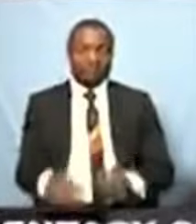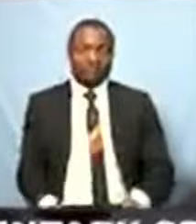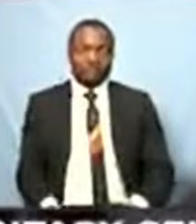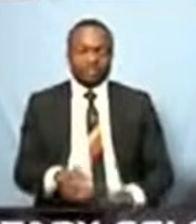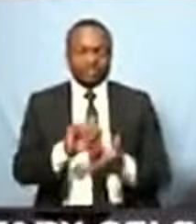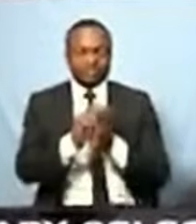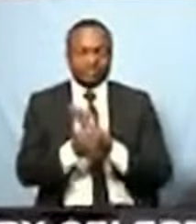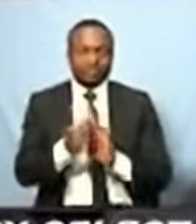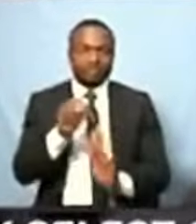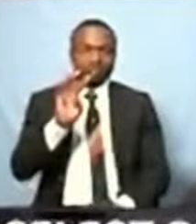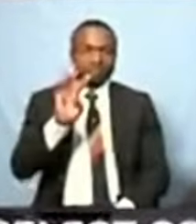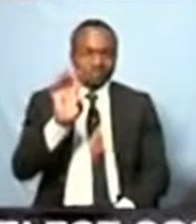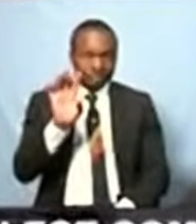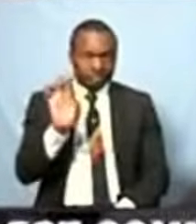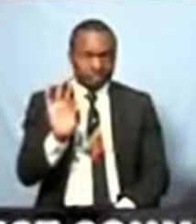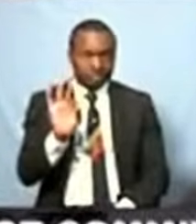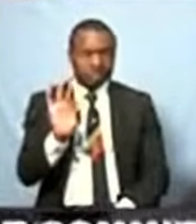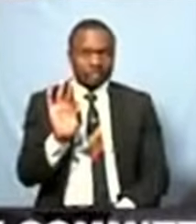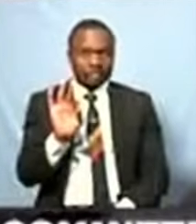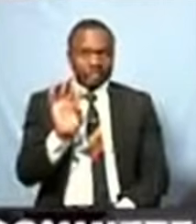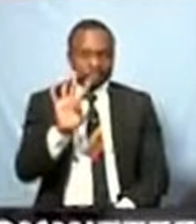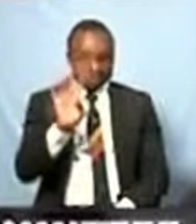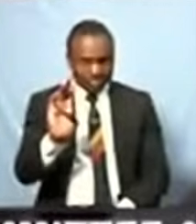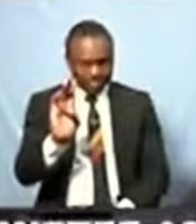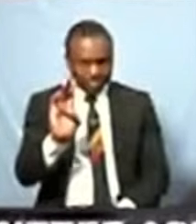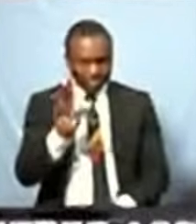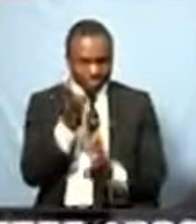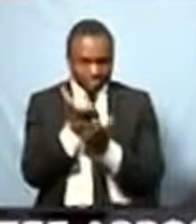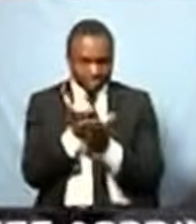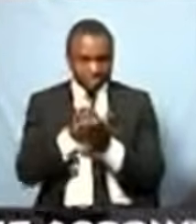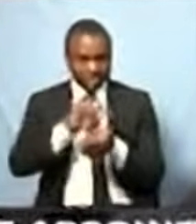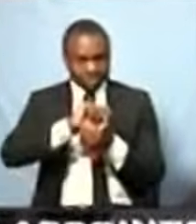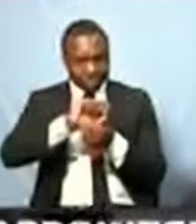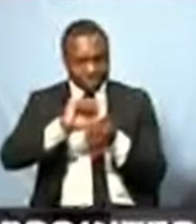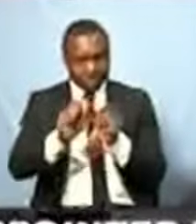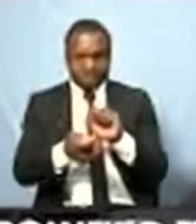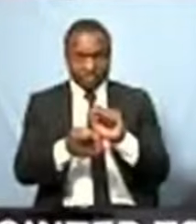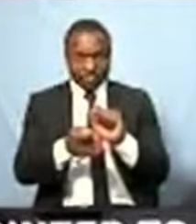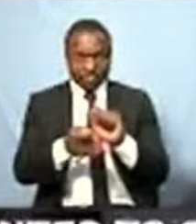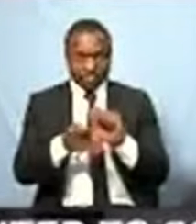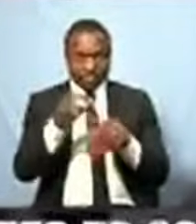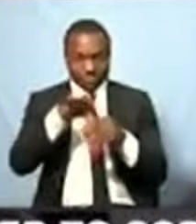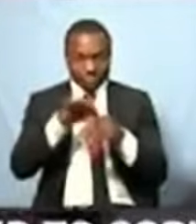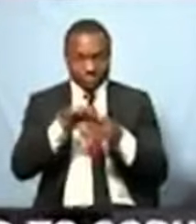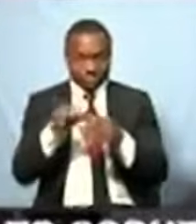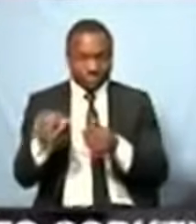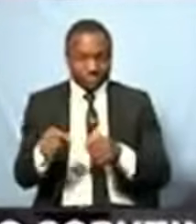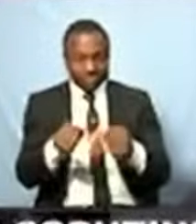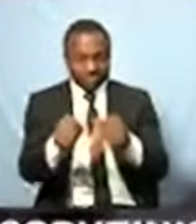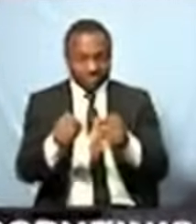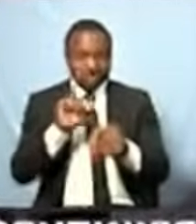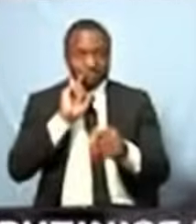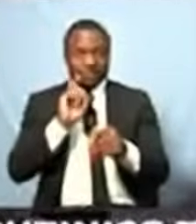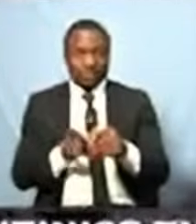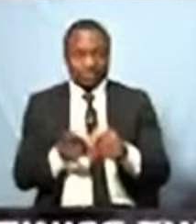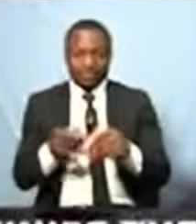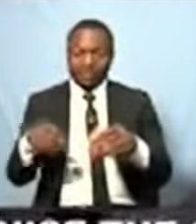Article 47 is proposing that we change our electoral system, and it should accommodate